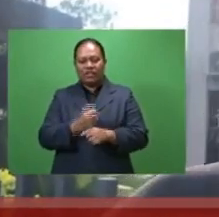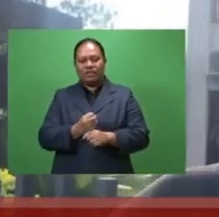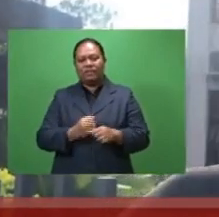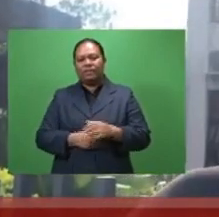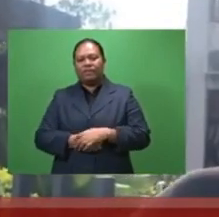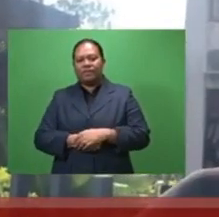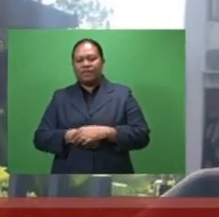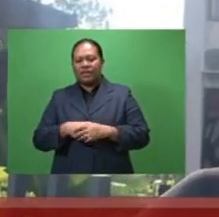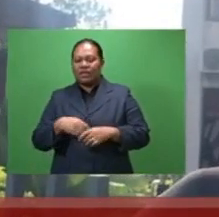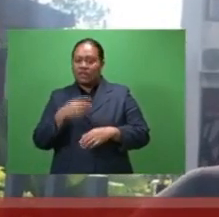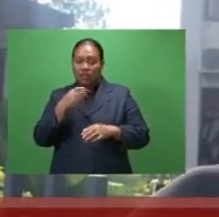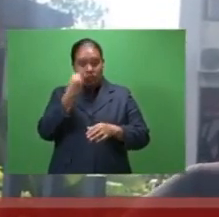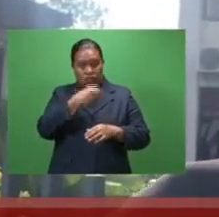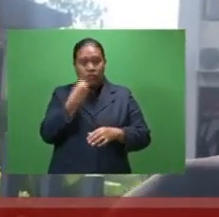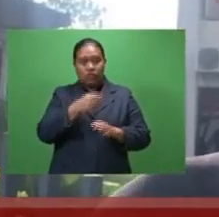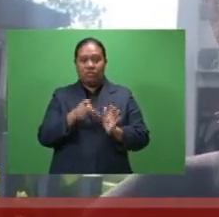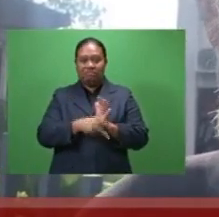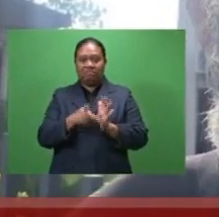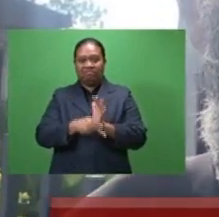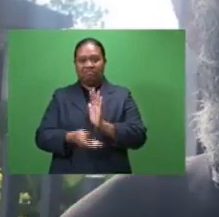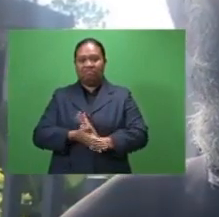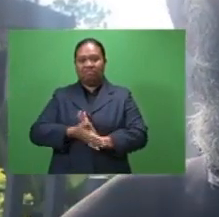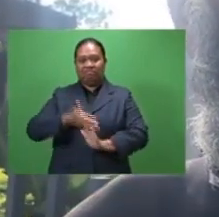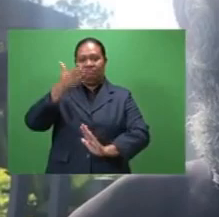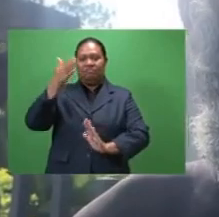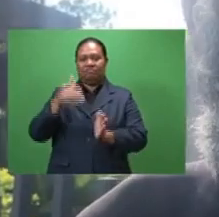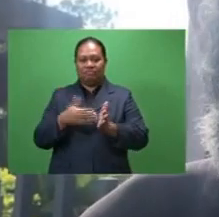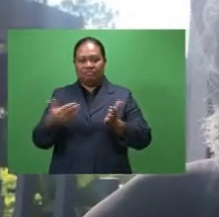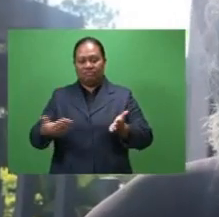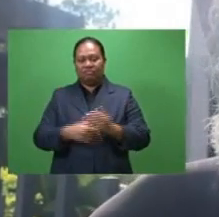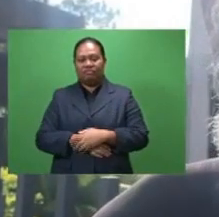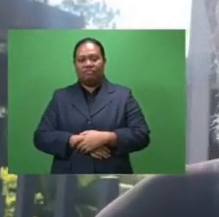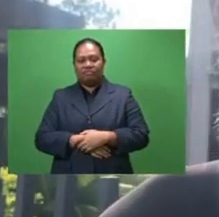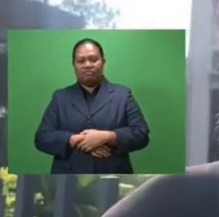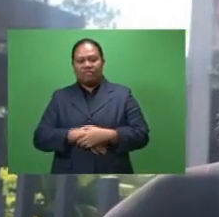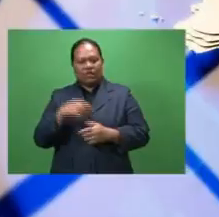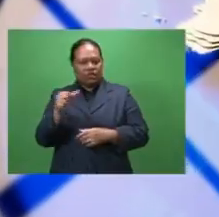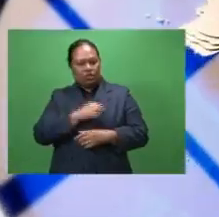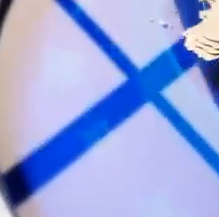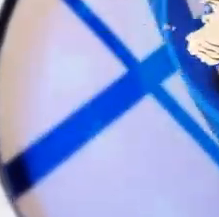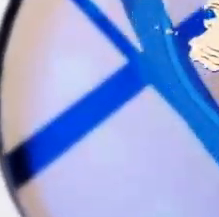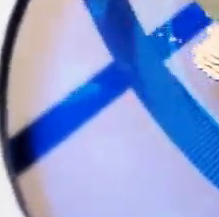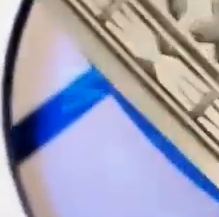Seafood price is very high. So they should negotiate the price to go down. No?